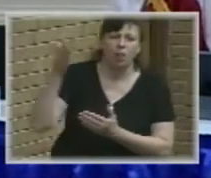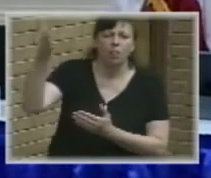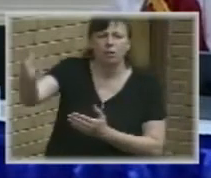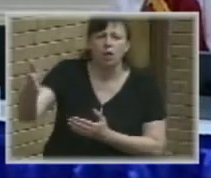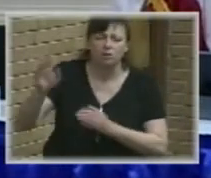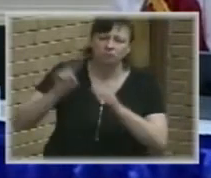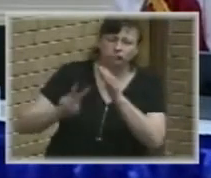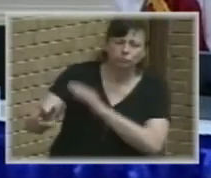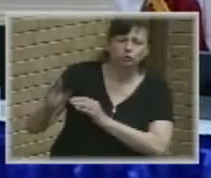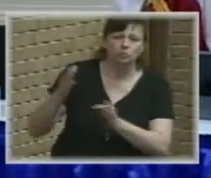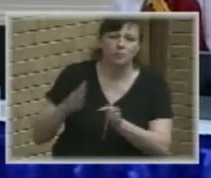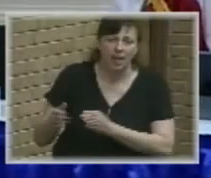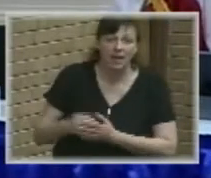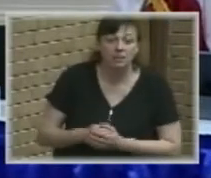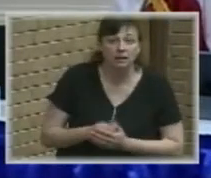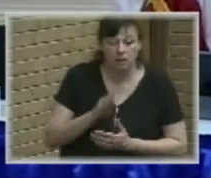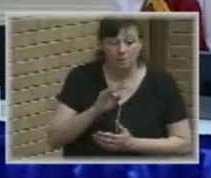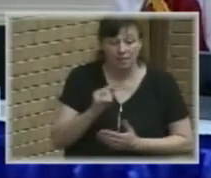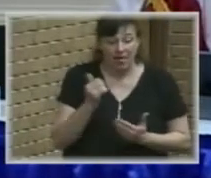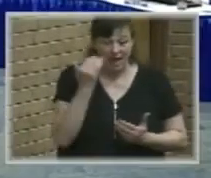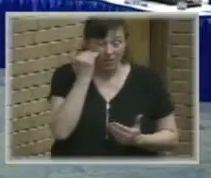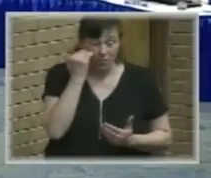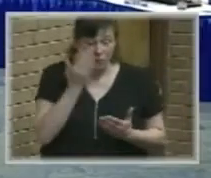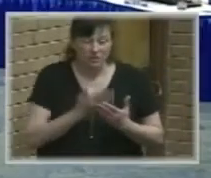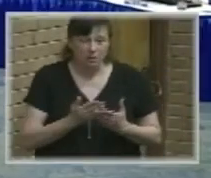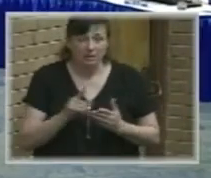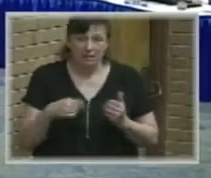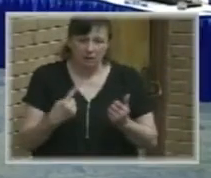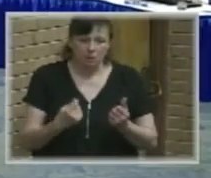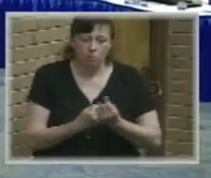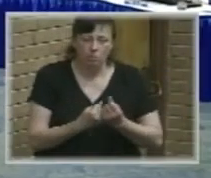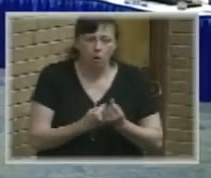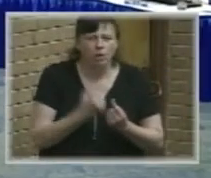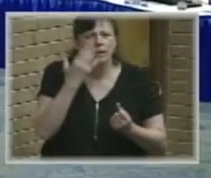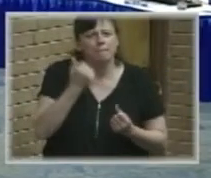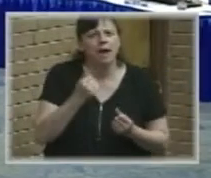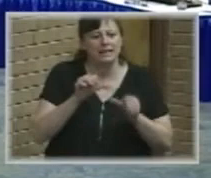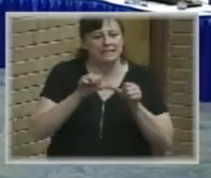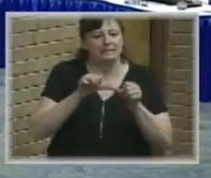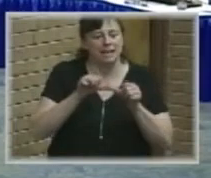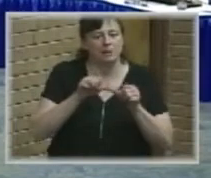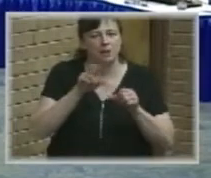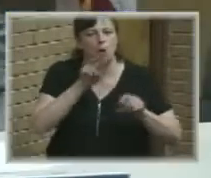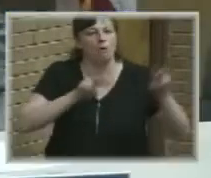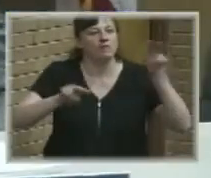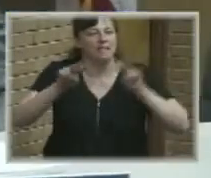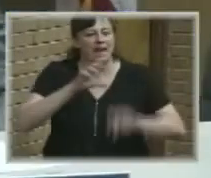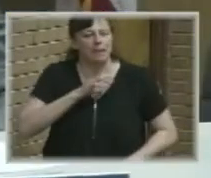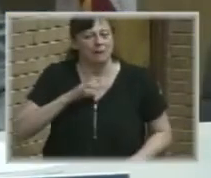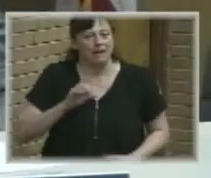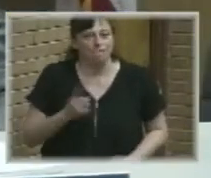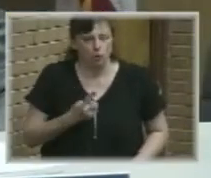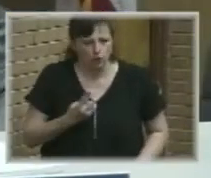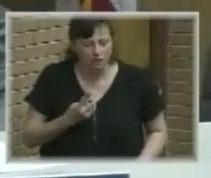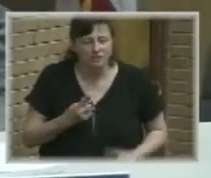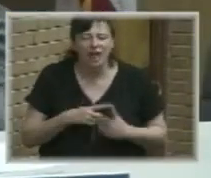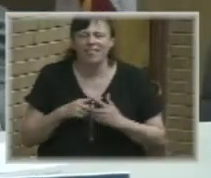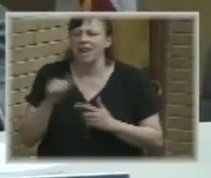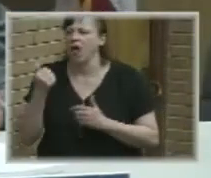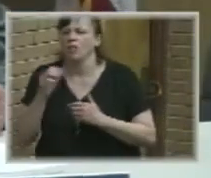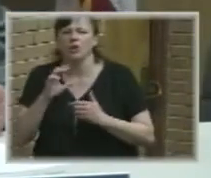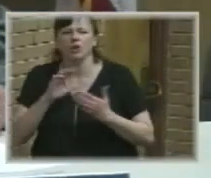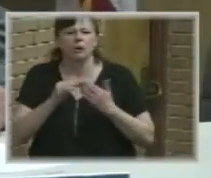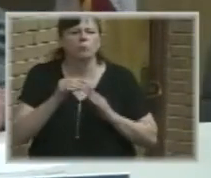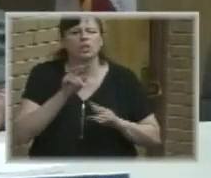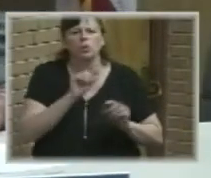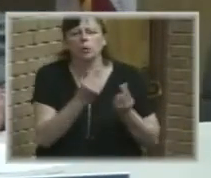equipment. And Bill, this was something I know that had been promoted, I believe, first by Sustainability Oversight. Correct. And other community groups that saw them